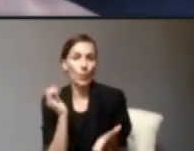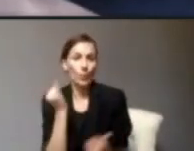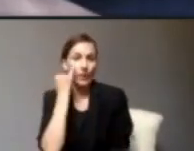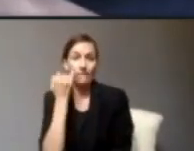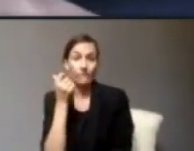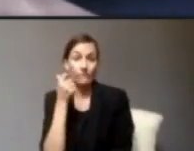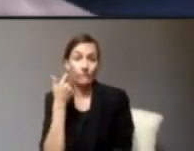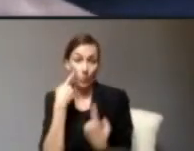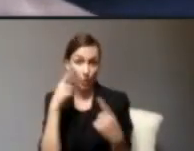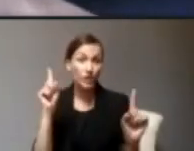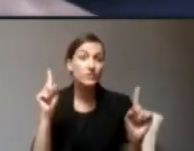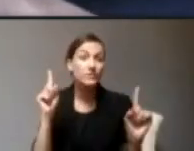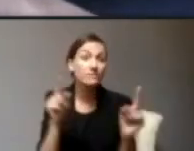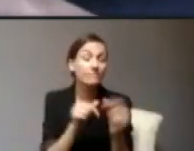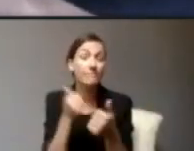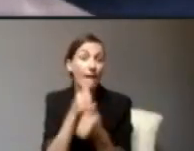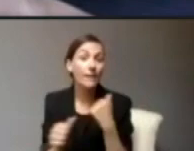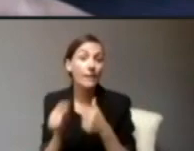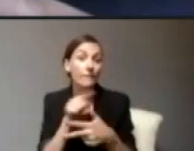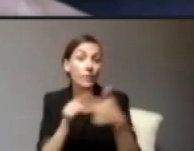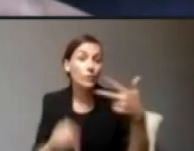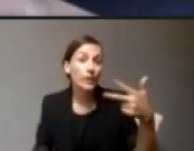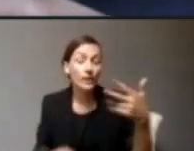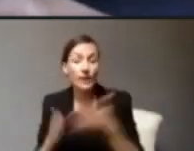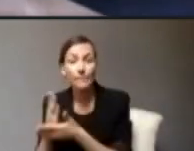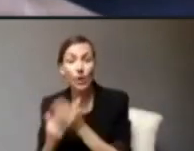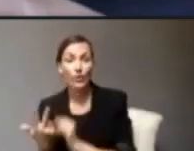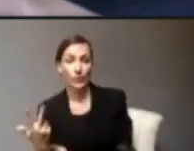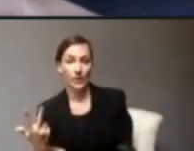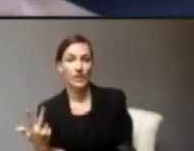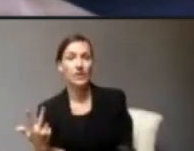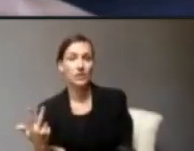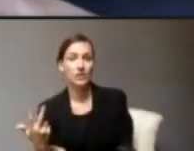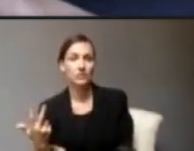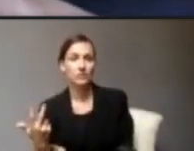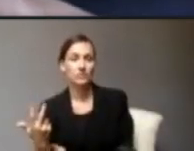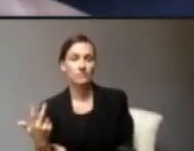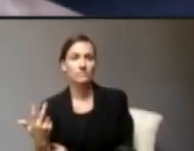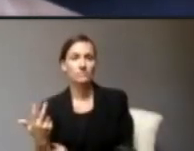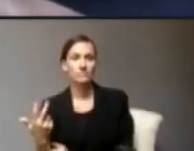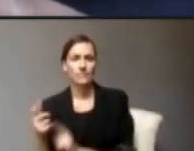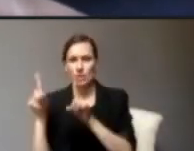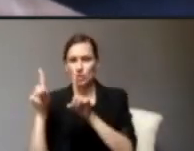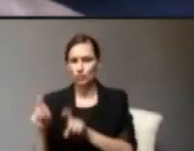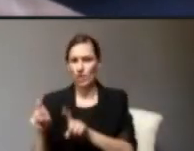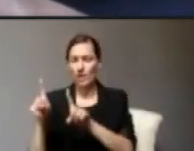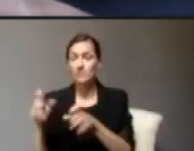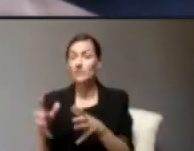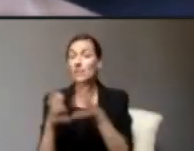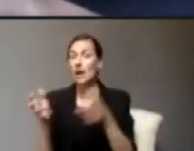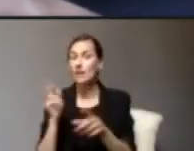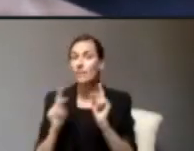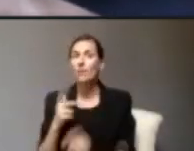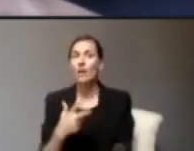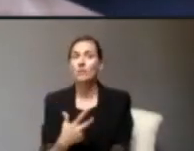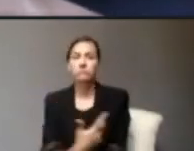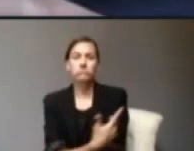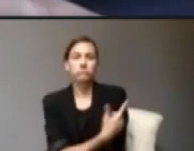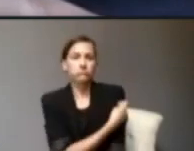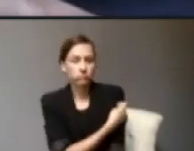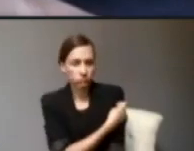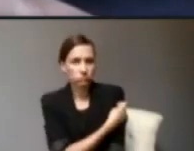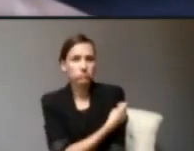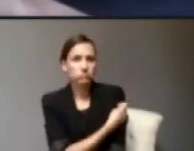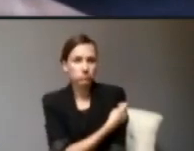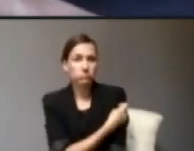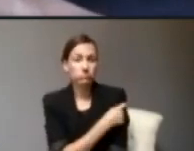work in phase 3 trials, which means that a lot of people who get the vaccine compared to people who don't